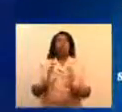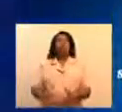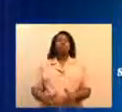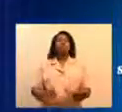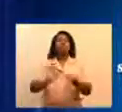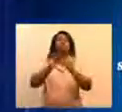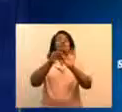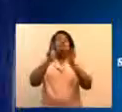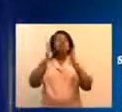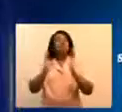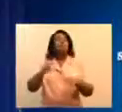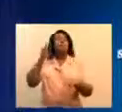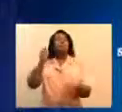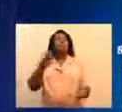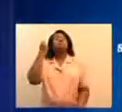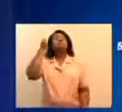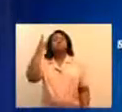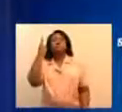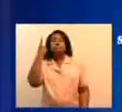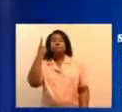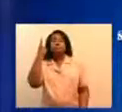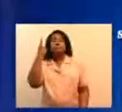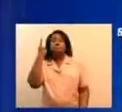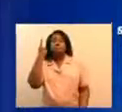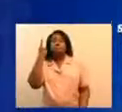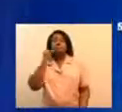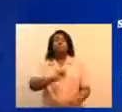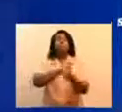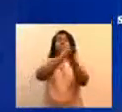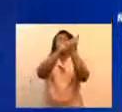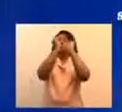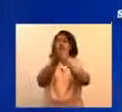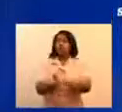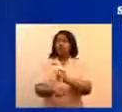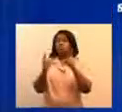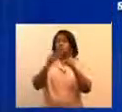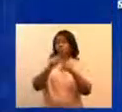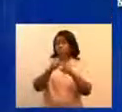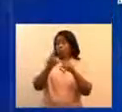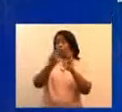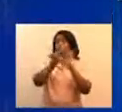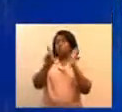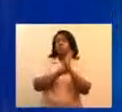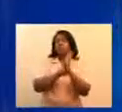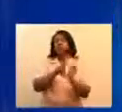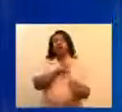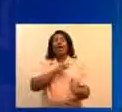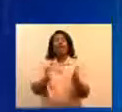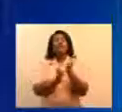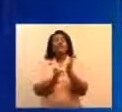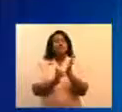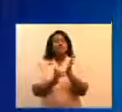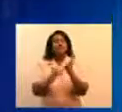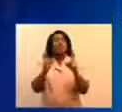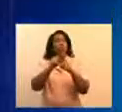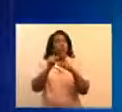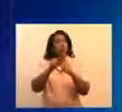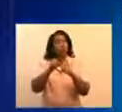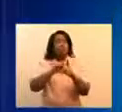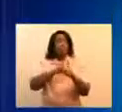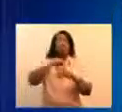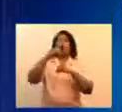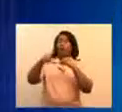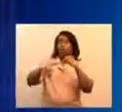You are advised to select an interpreter who will be able to understand and translate legal and